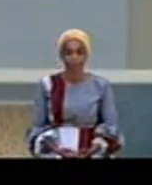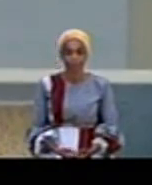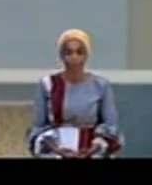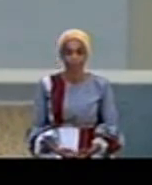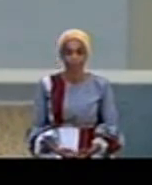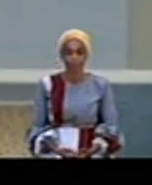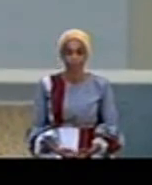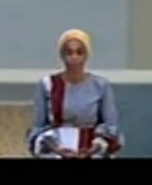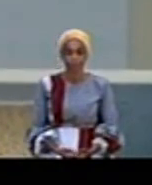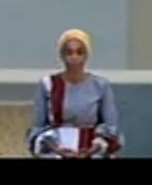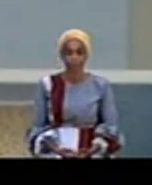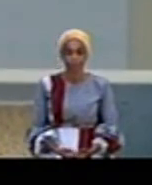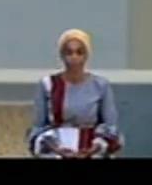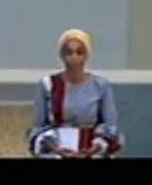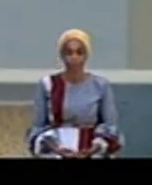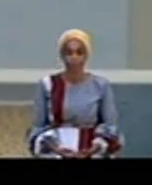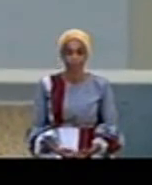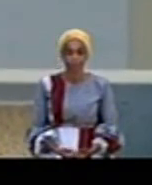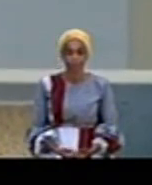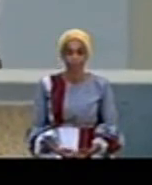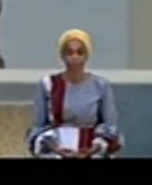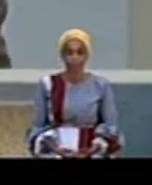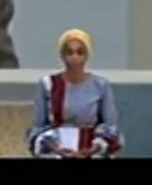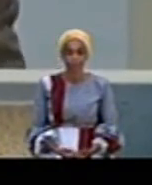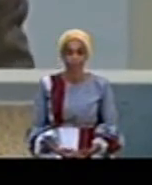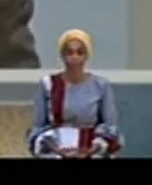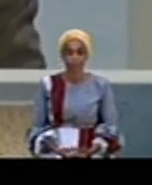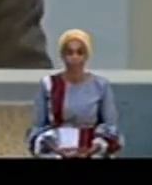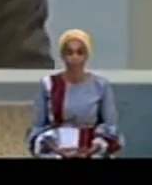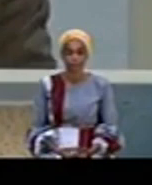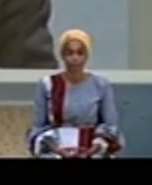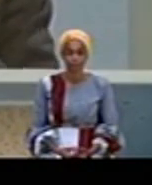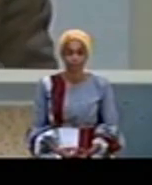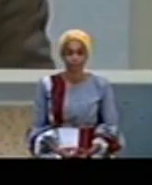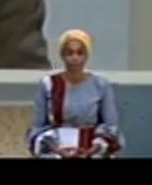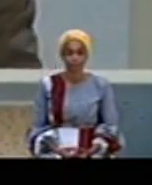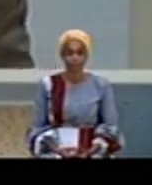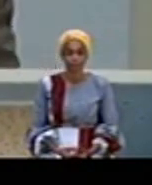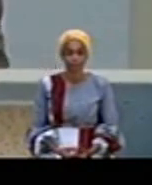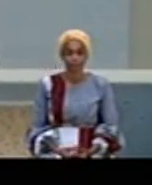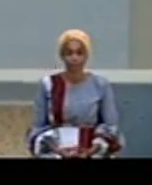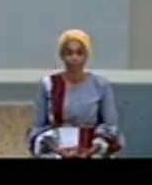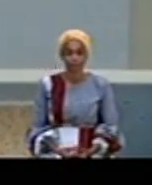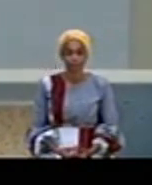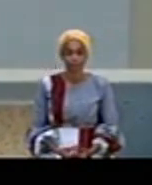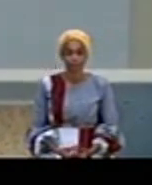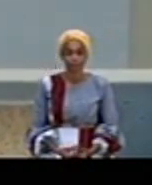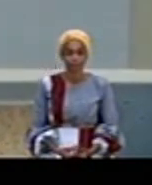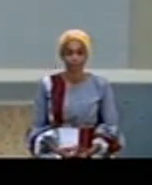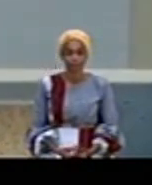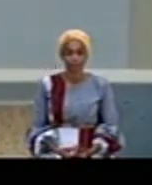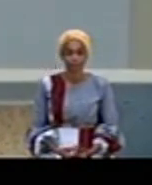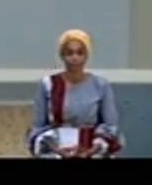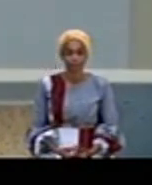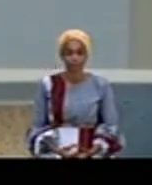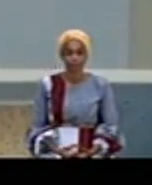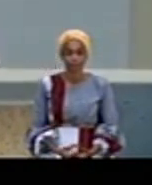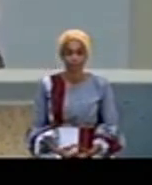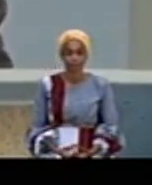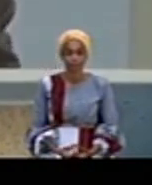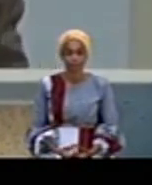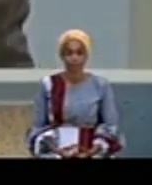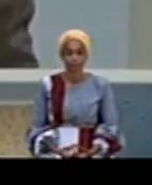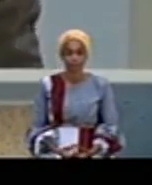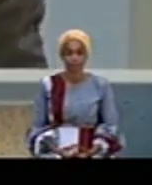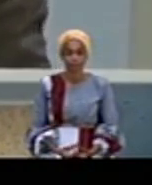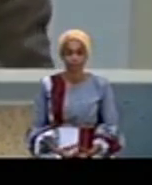found, dressed in his righteousness alone, faultless to stand before the throne. On